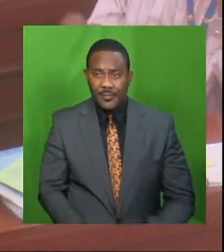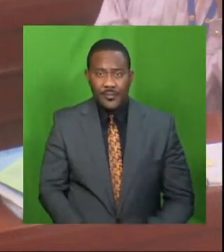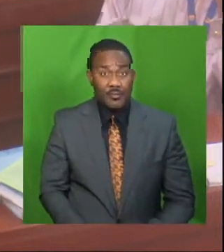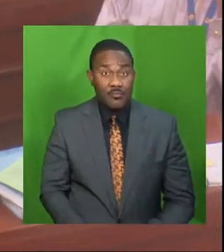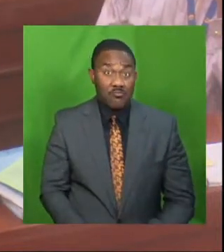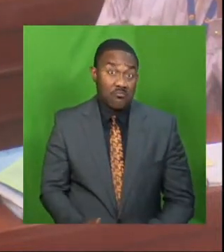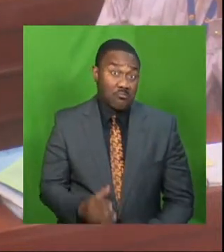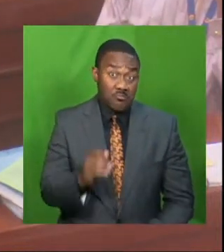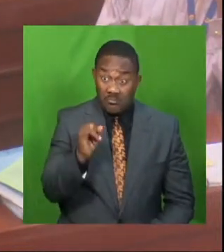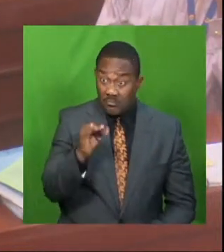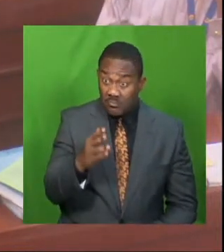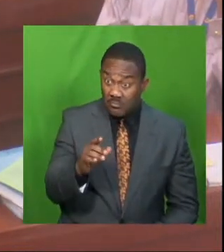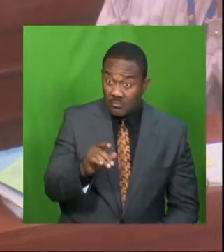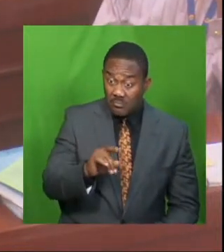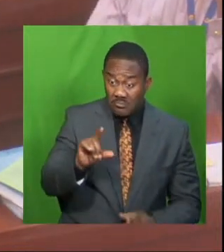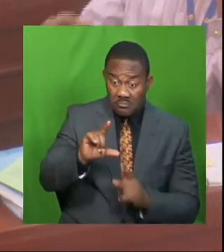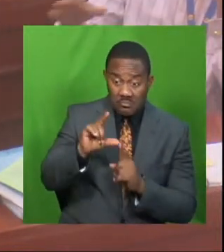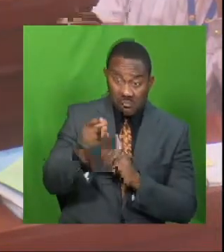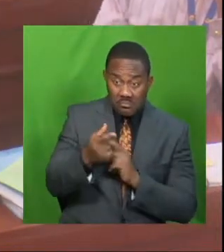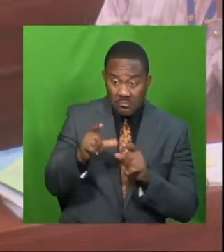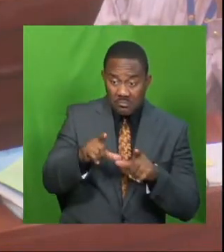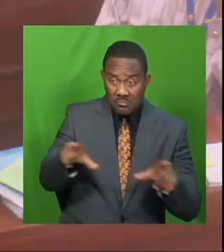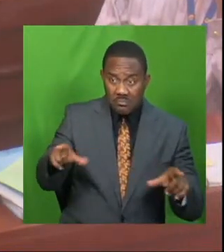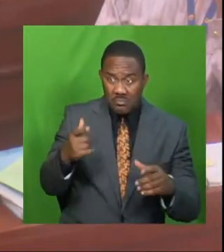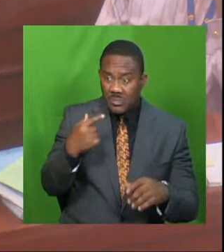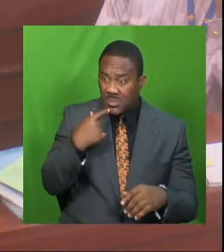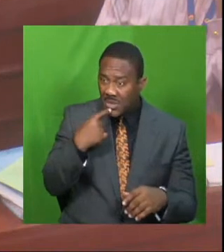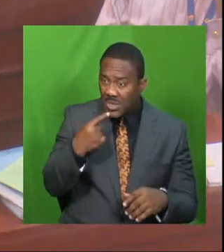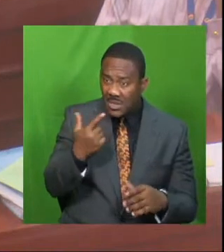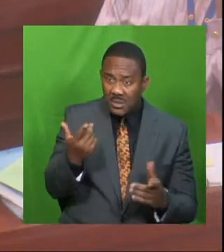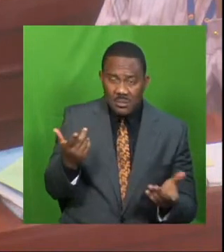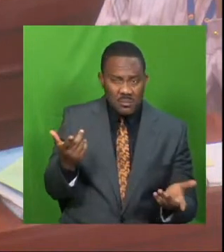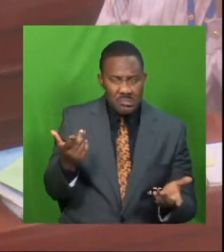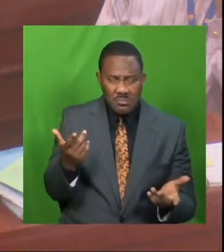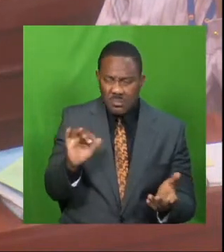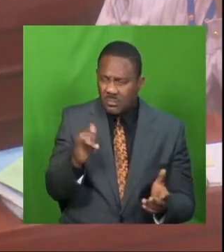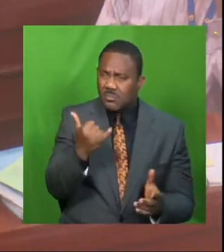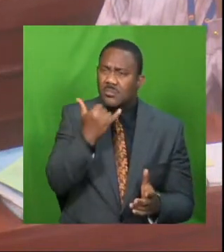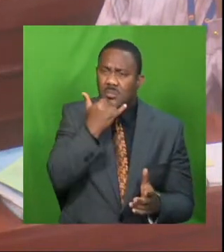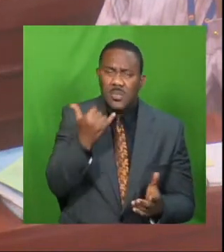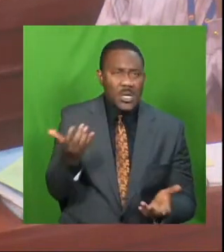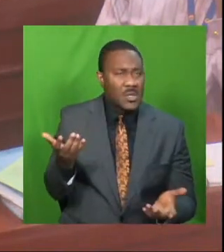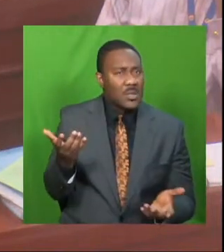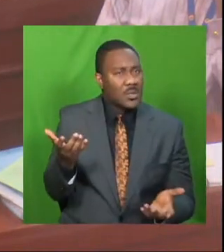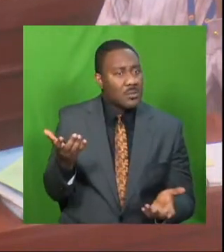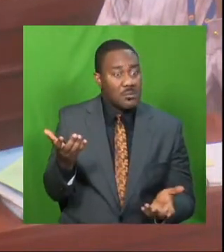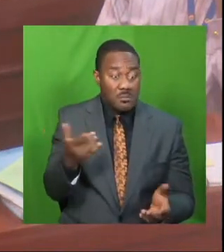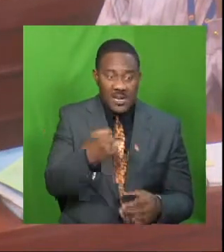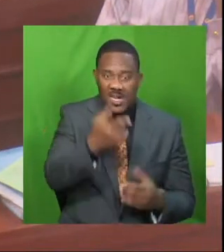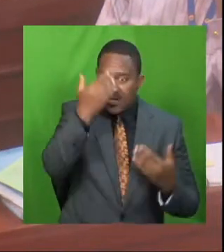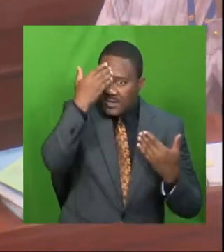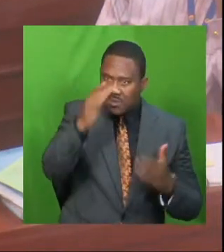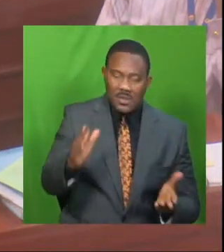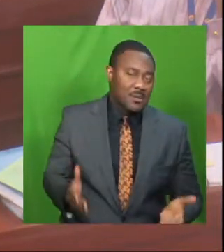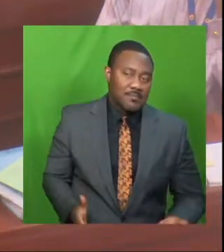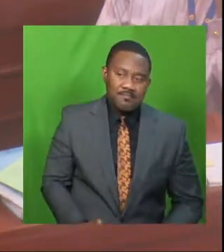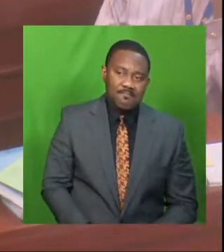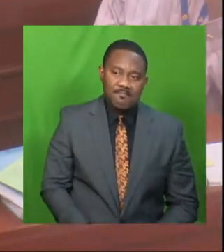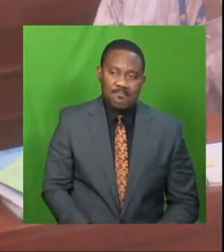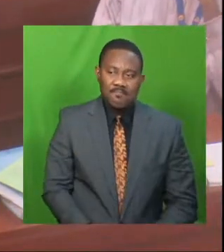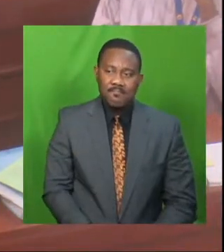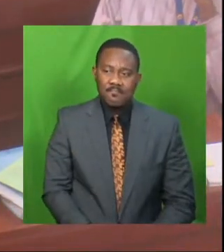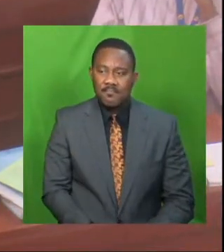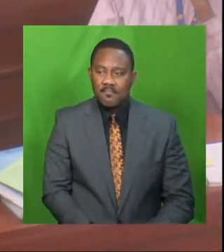anybody goes on a local language and says something damning, which tears this country apart, we will not be able to